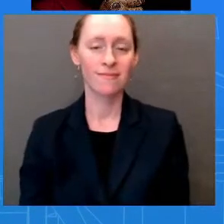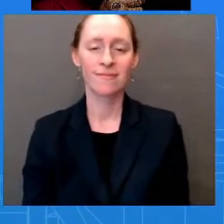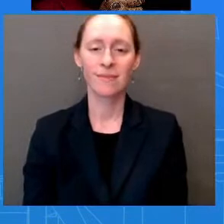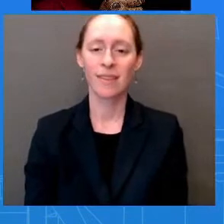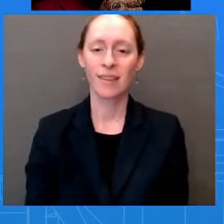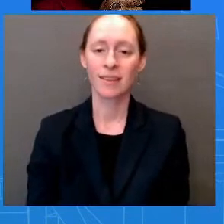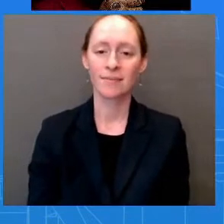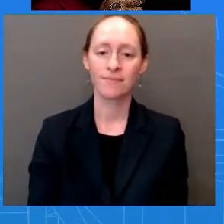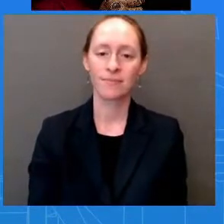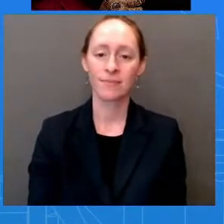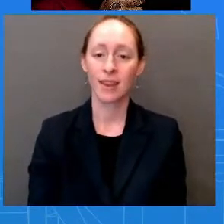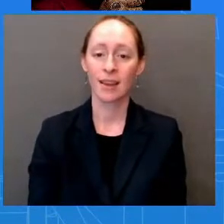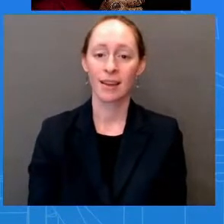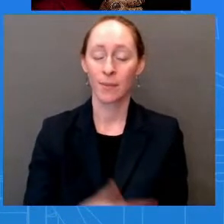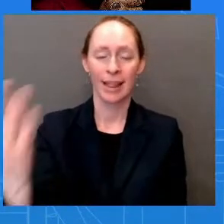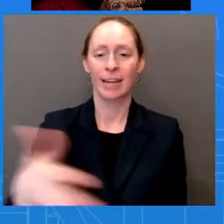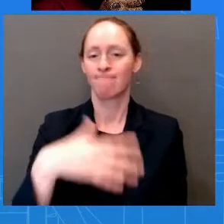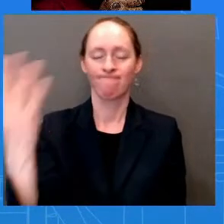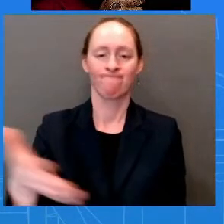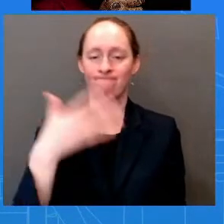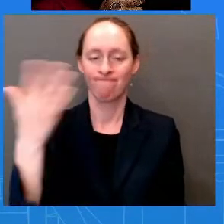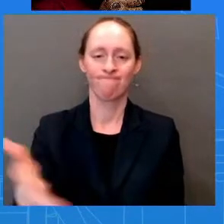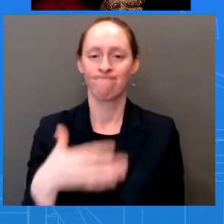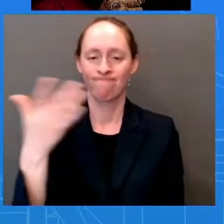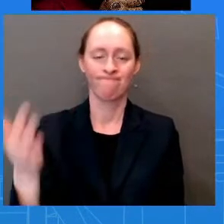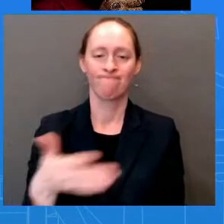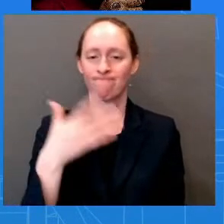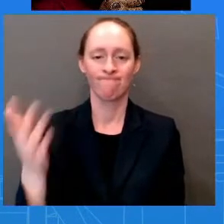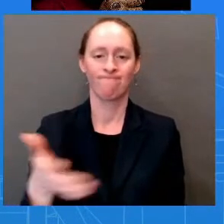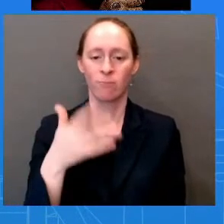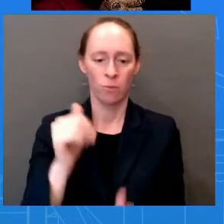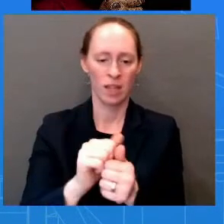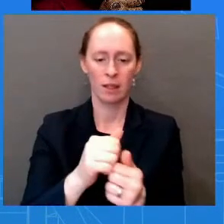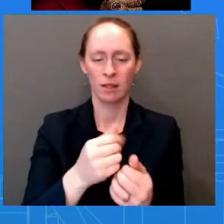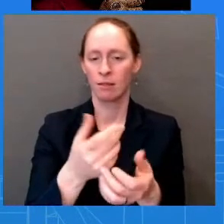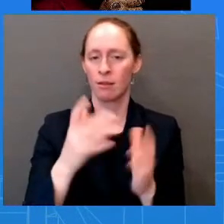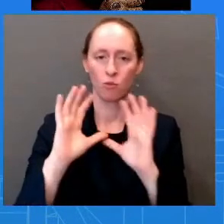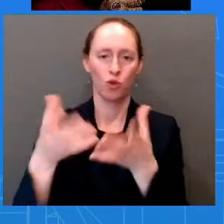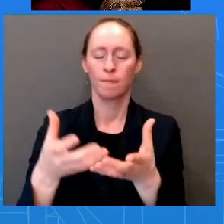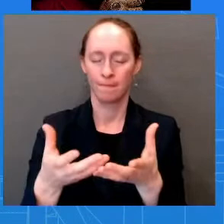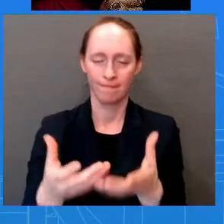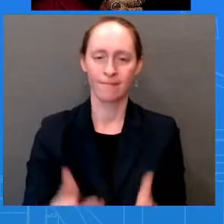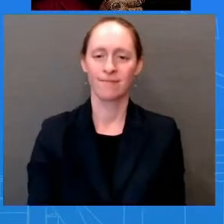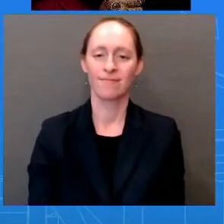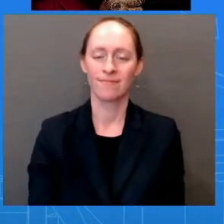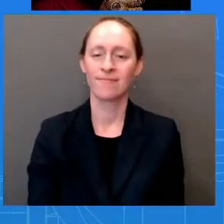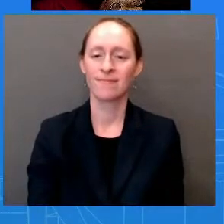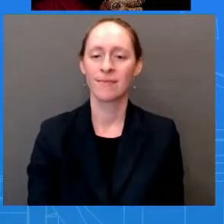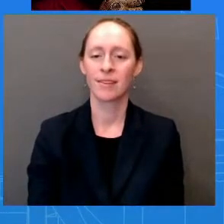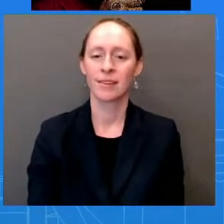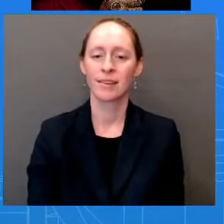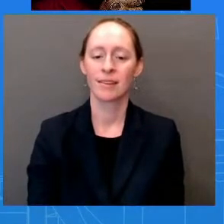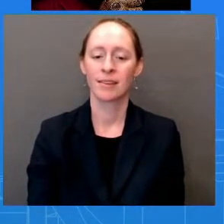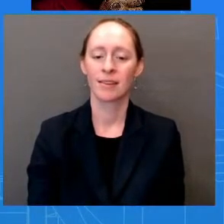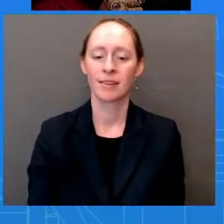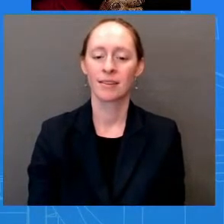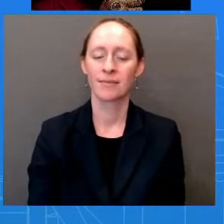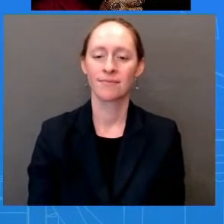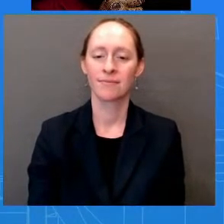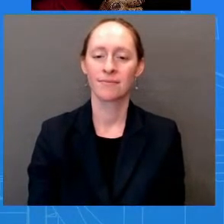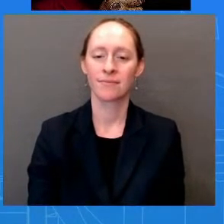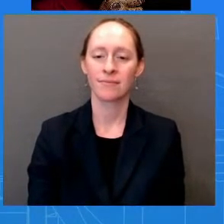that's the case. In this agreement, but again, I'm not gonna get too far ahead of